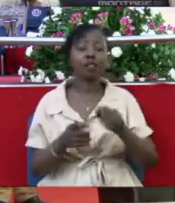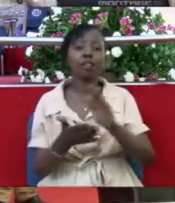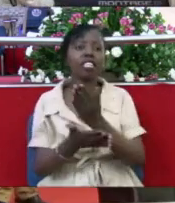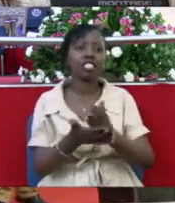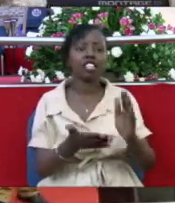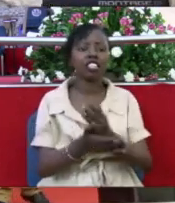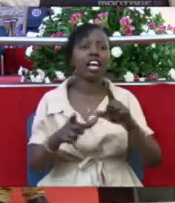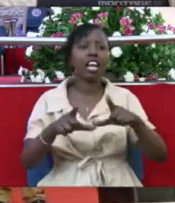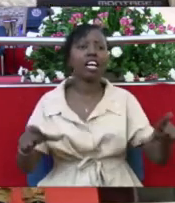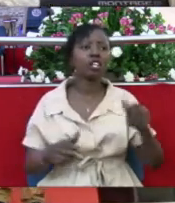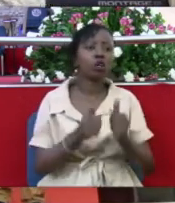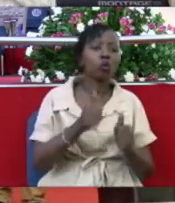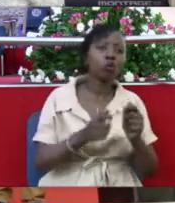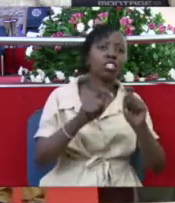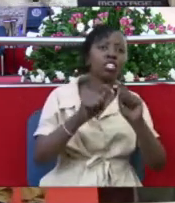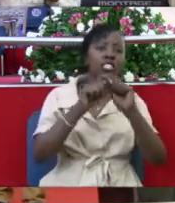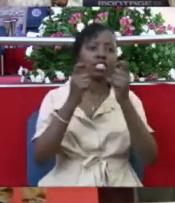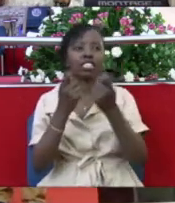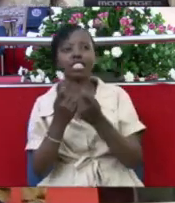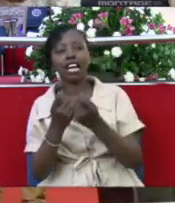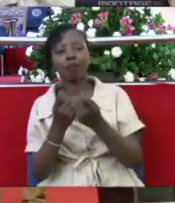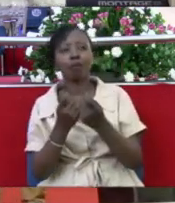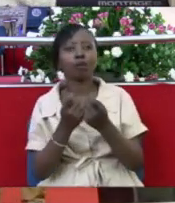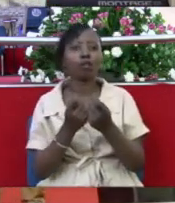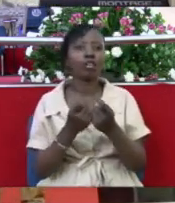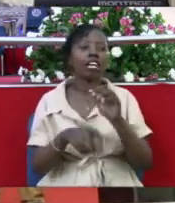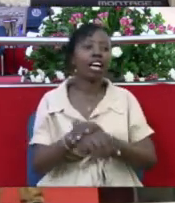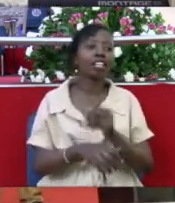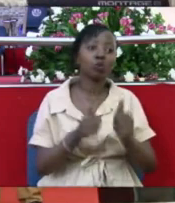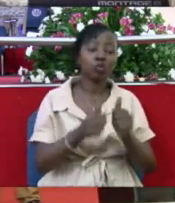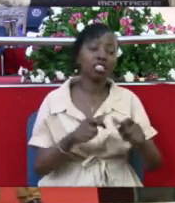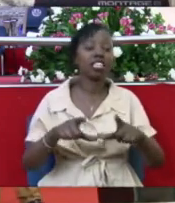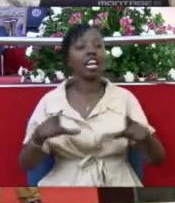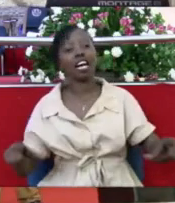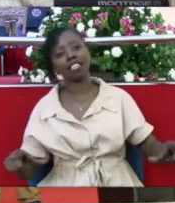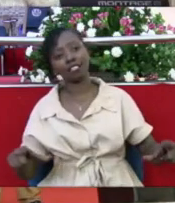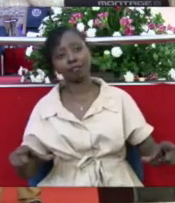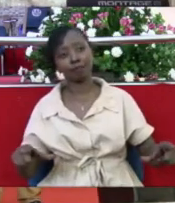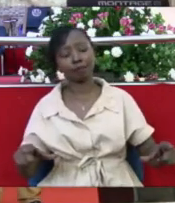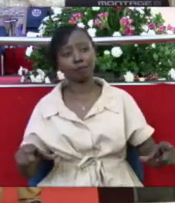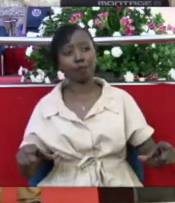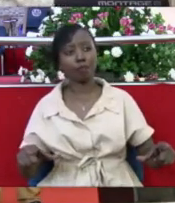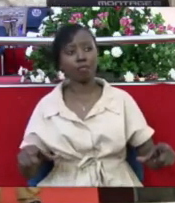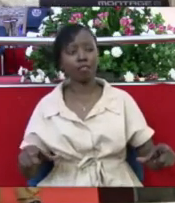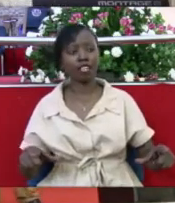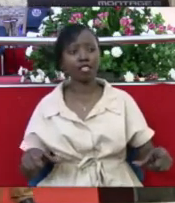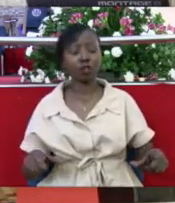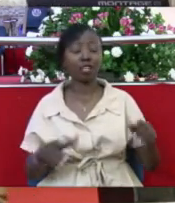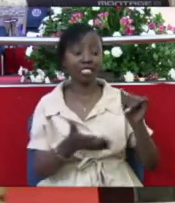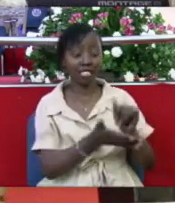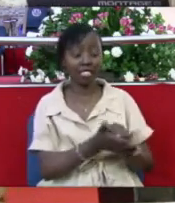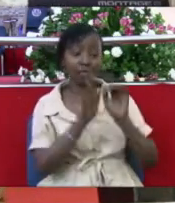gani litapata gani? Who will get where? Nani atapata mahali? And because of what? Na kwa nini? And that is important.